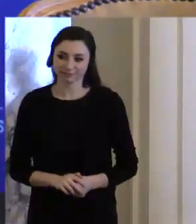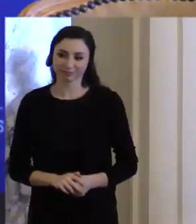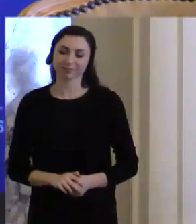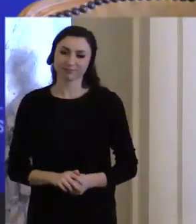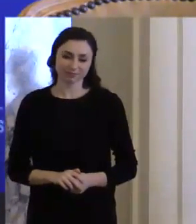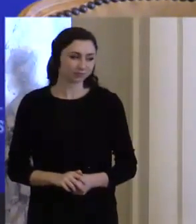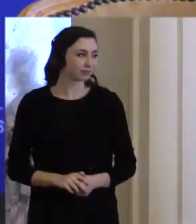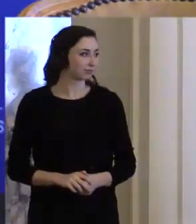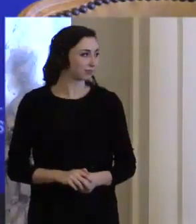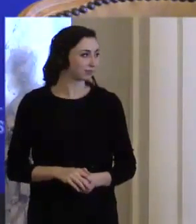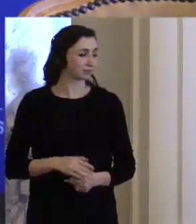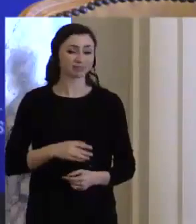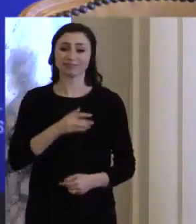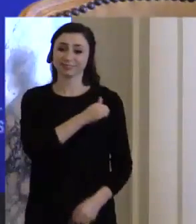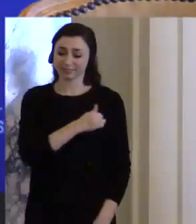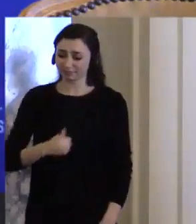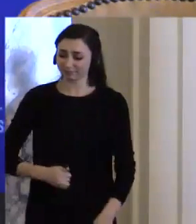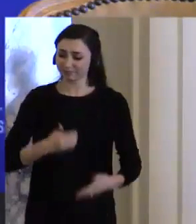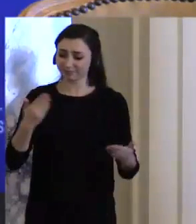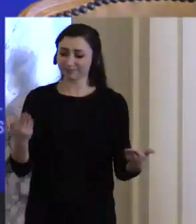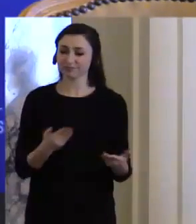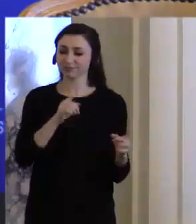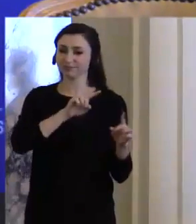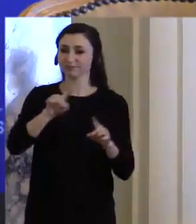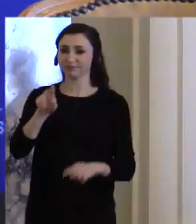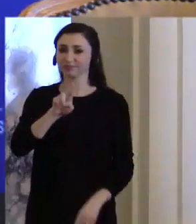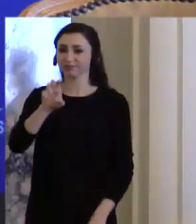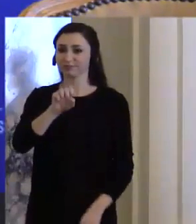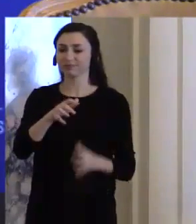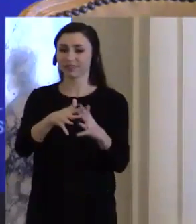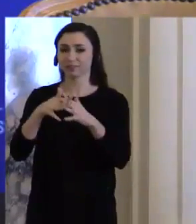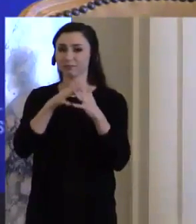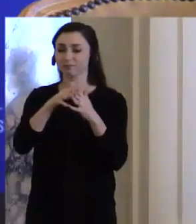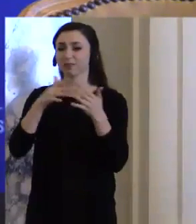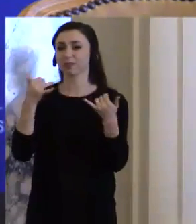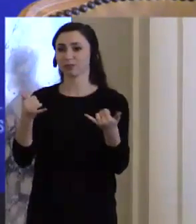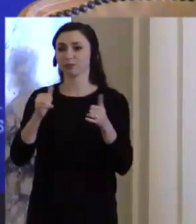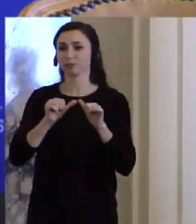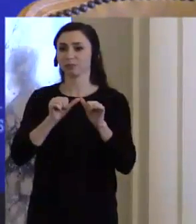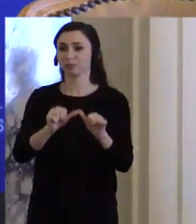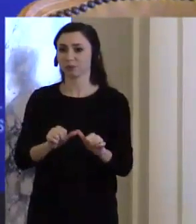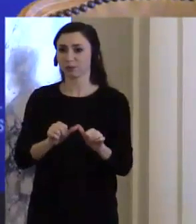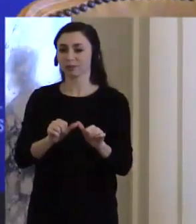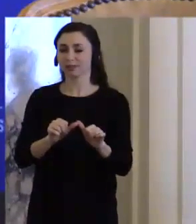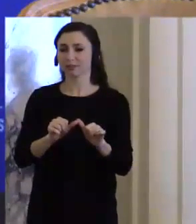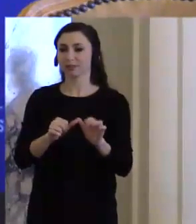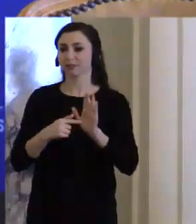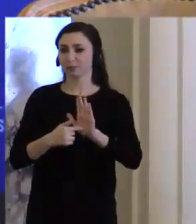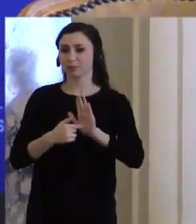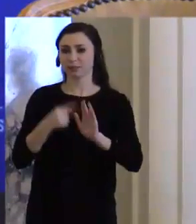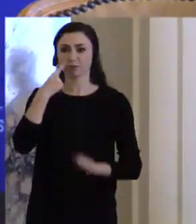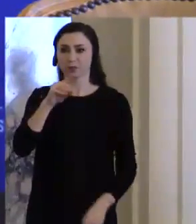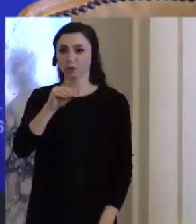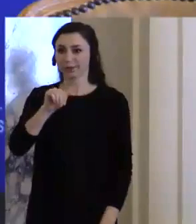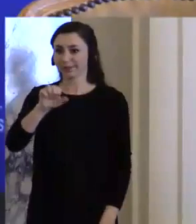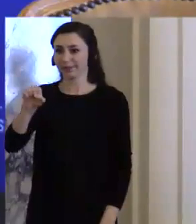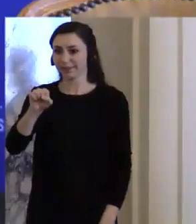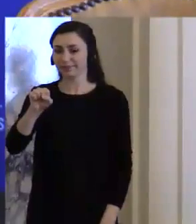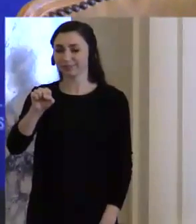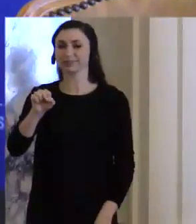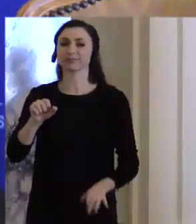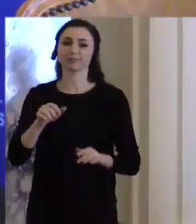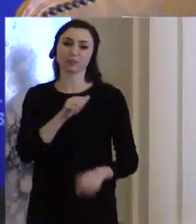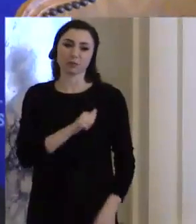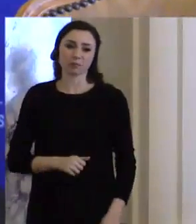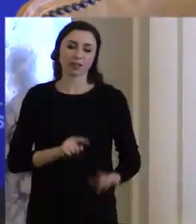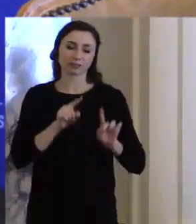of Belize to the United States of America, permanent representative to the OAS, and non-resident High Commissioner to Canada.